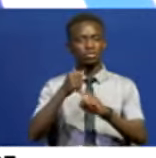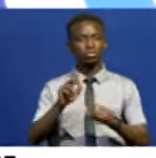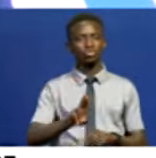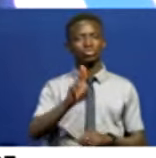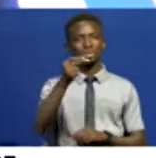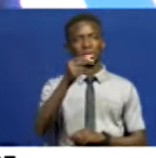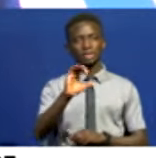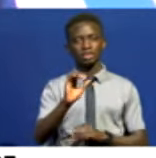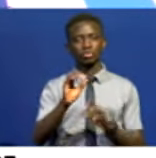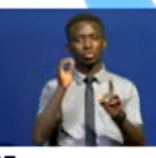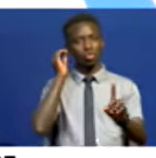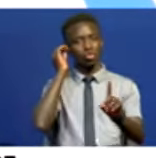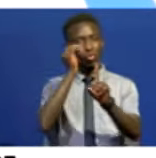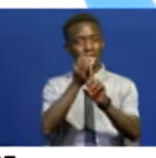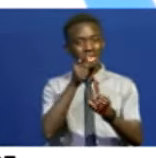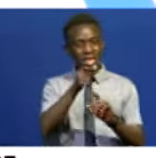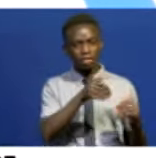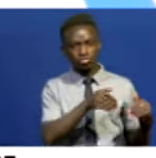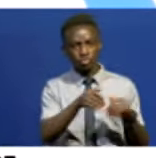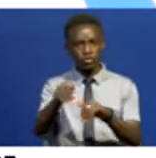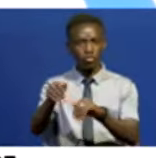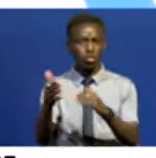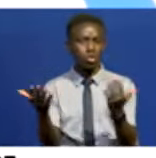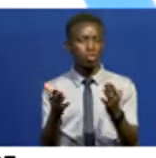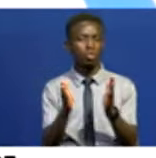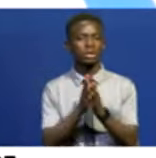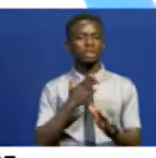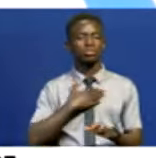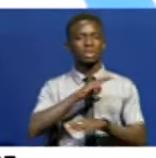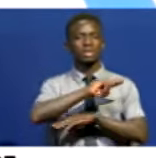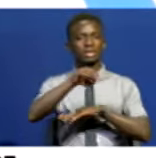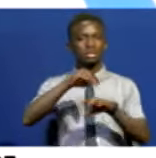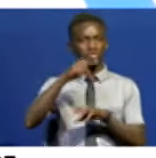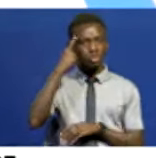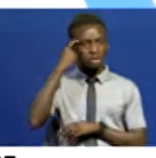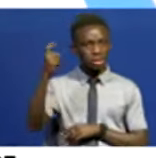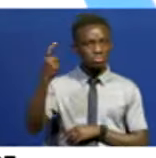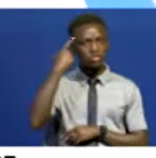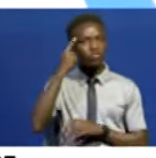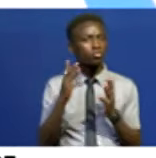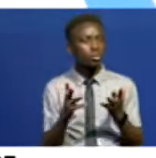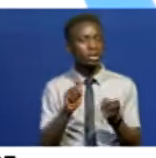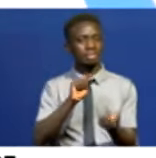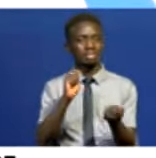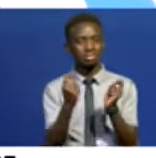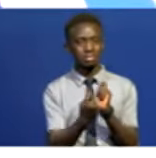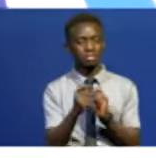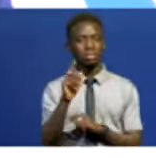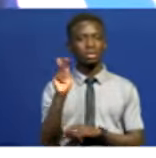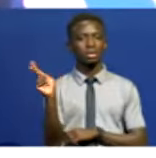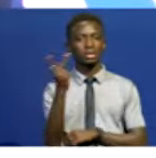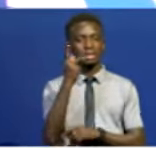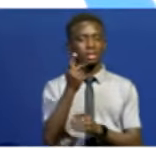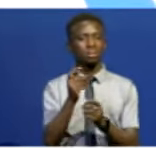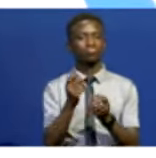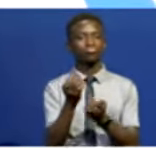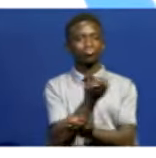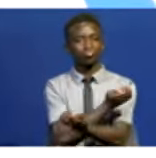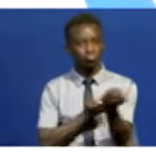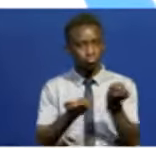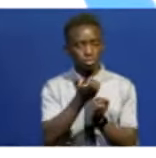is aligned with our national aspiration for reviving and transforming Kenya's economy through